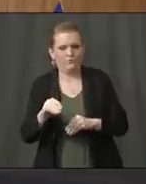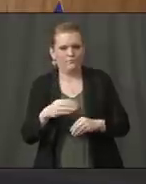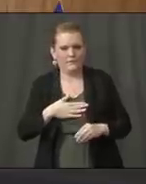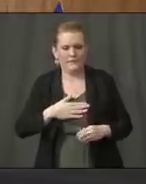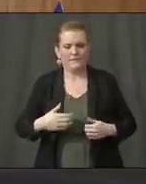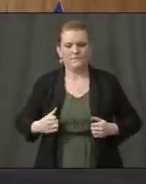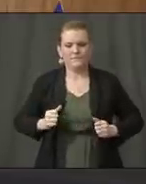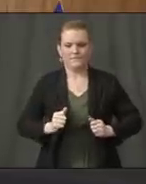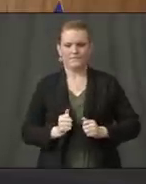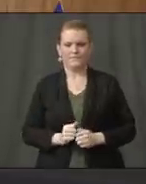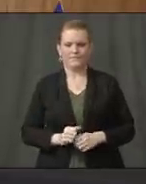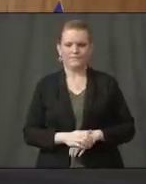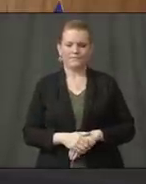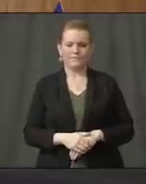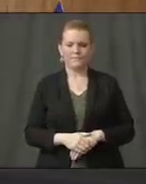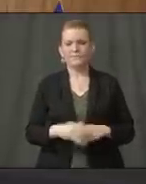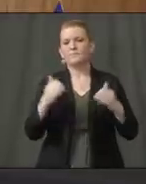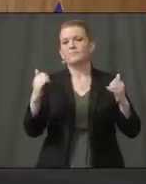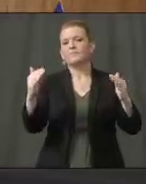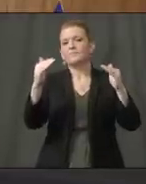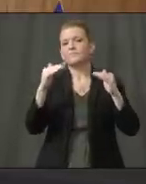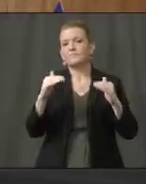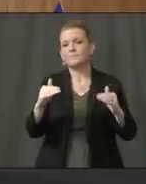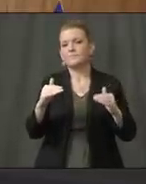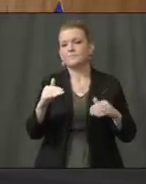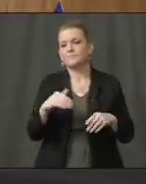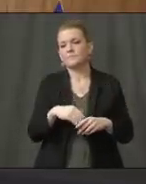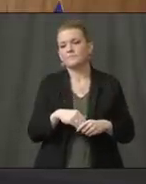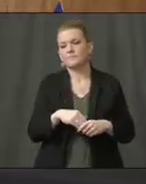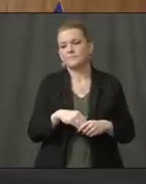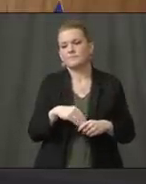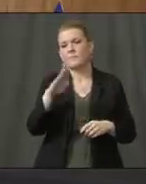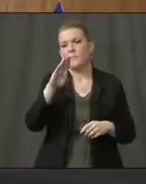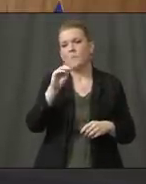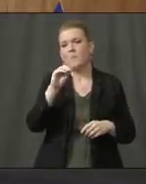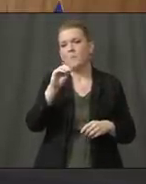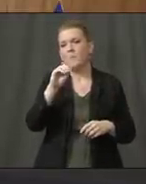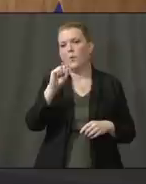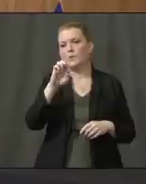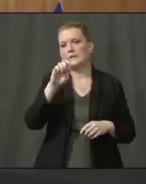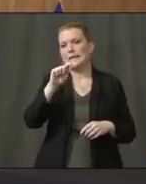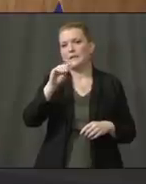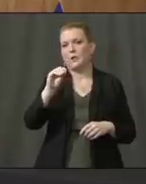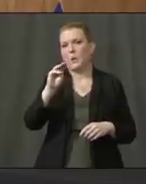you. We'll move along next to Boceto Media.